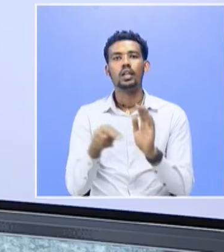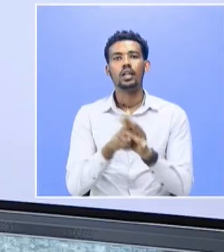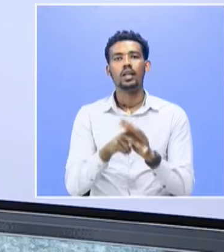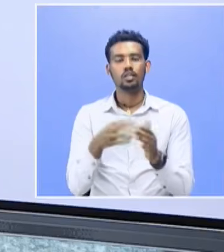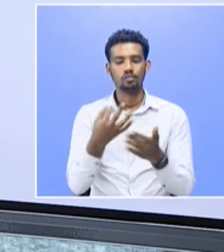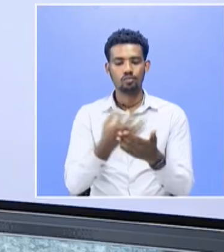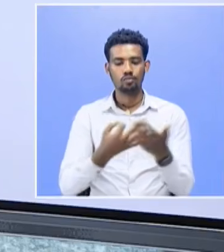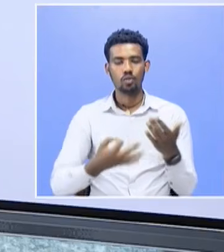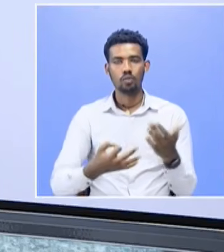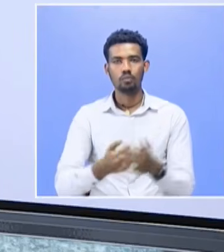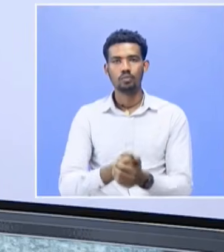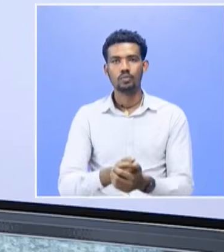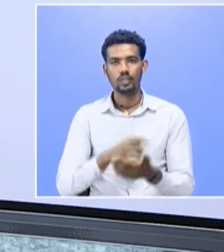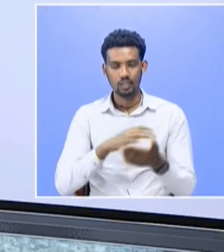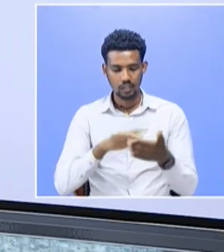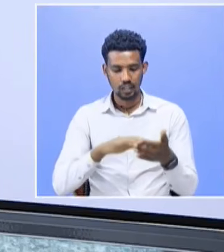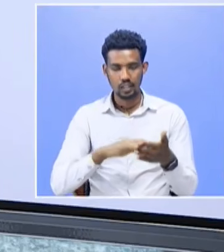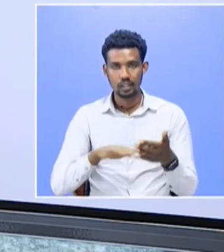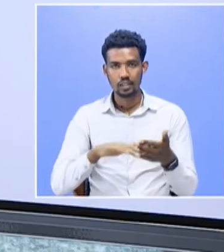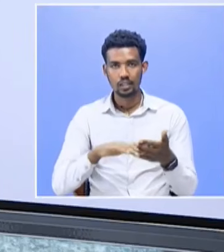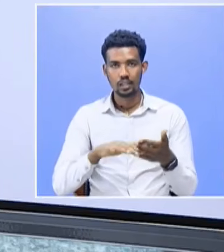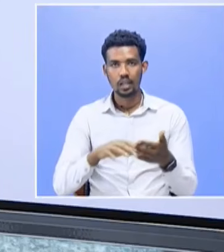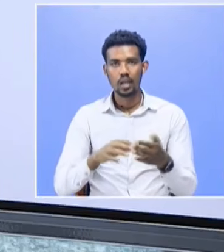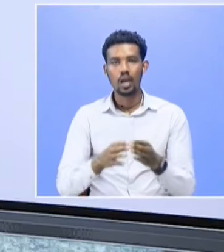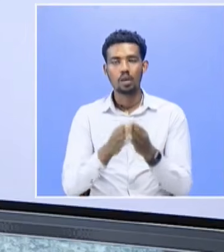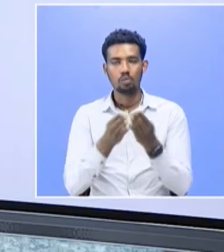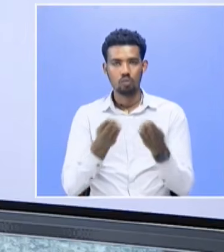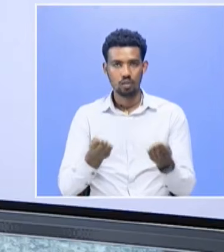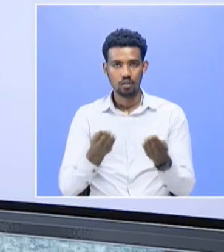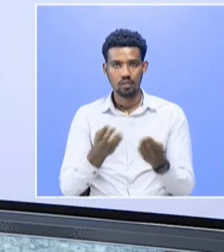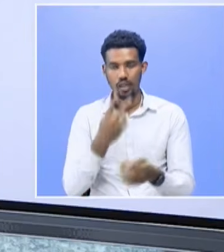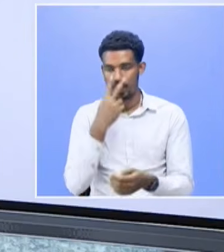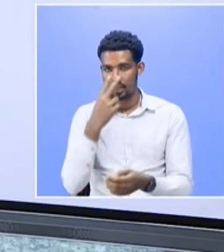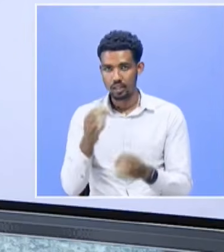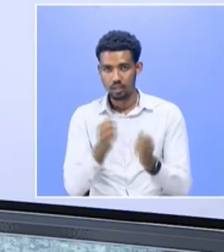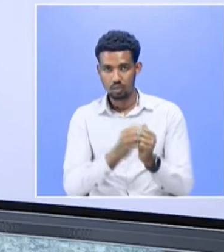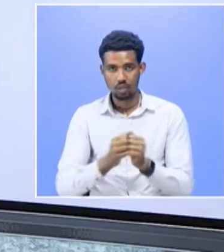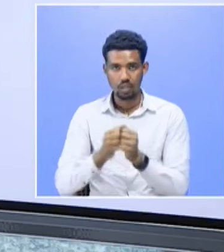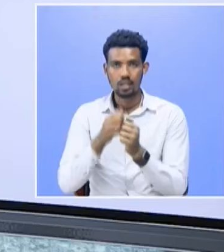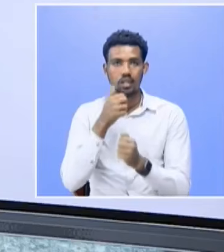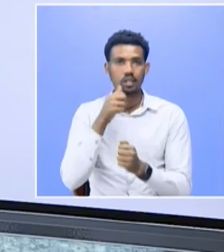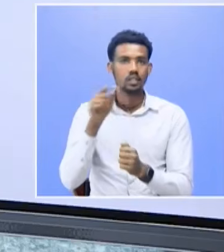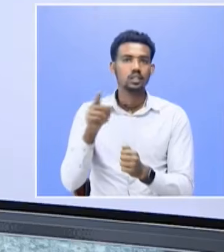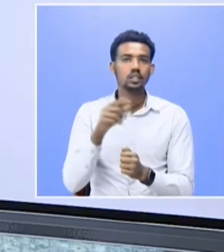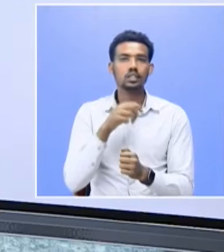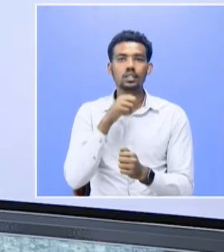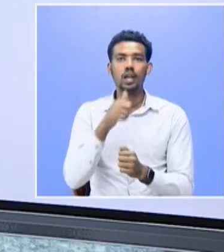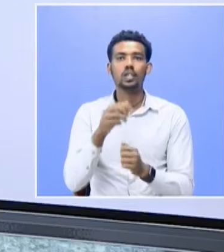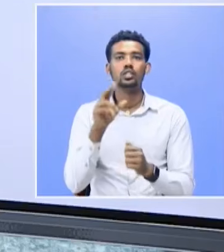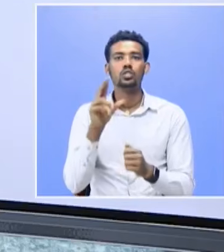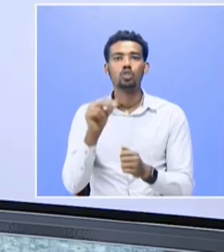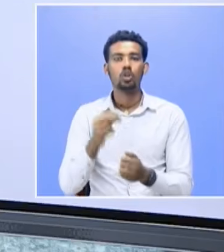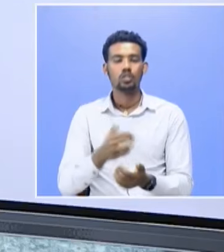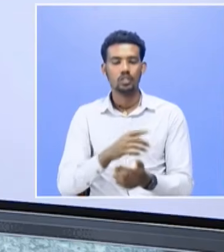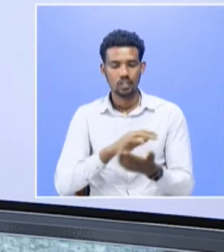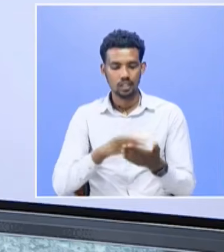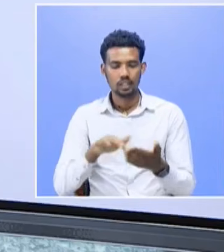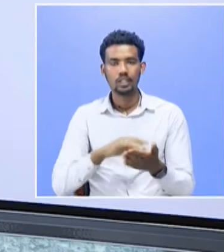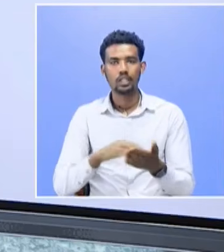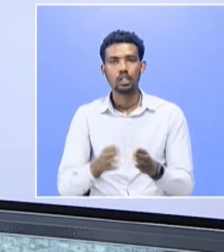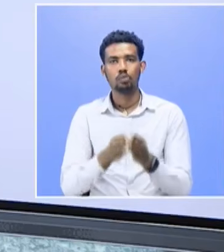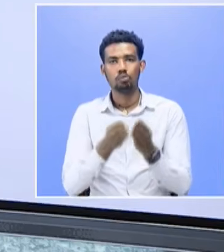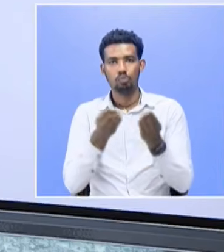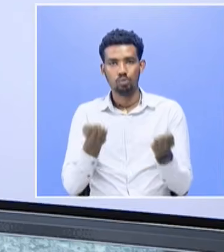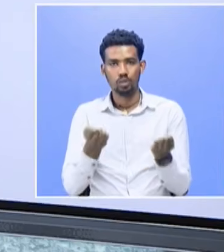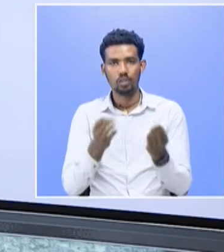form. Reading a book. Let us read together. She does not reading a book. The first